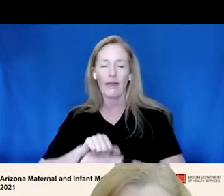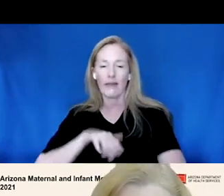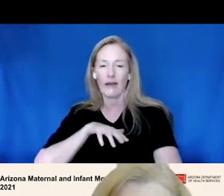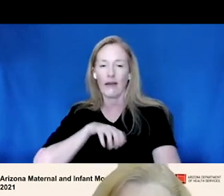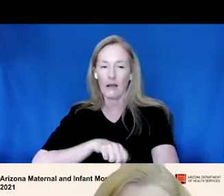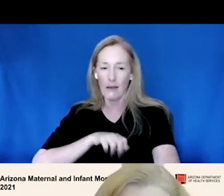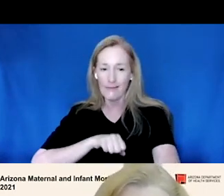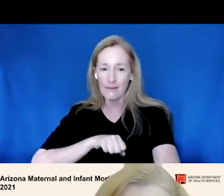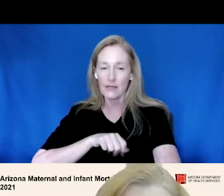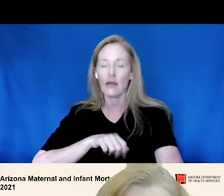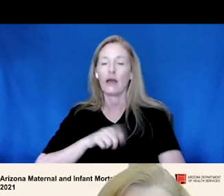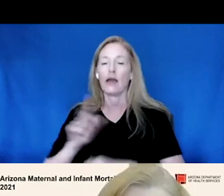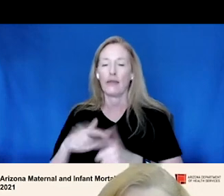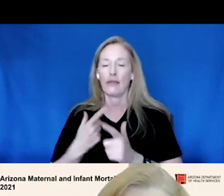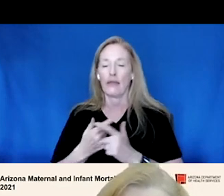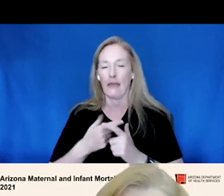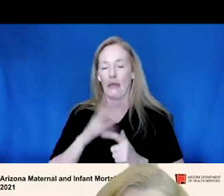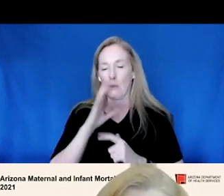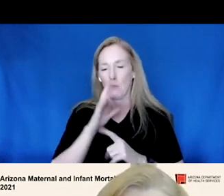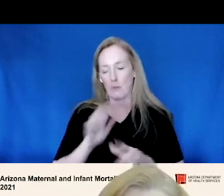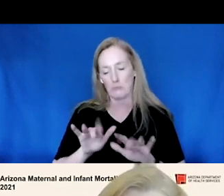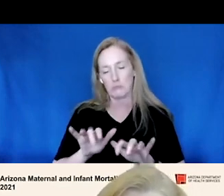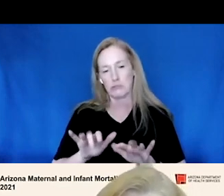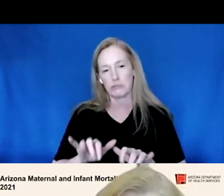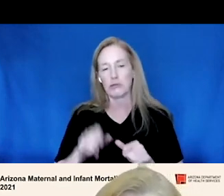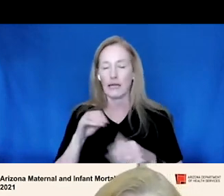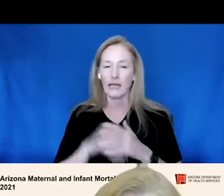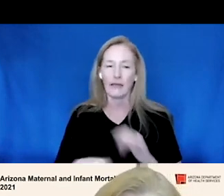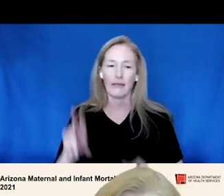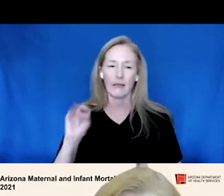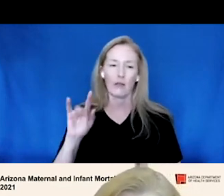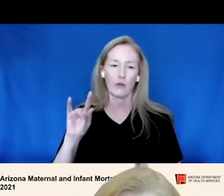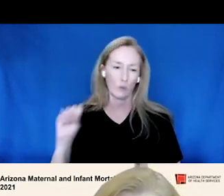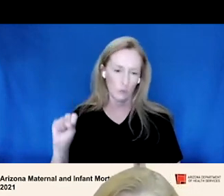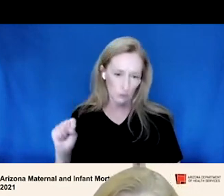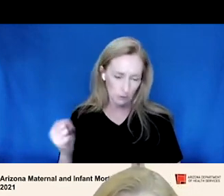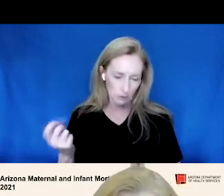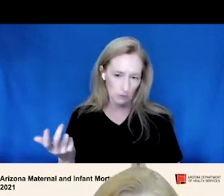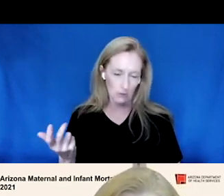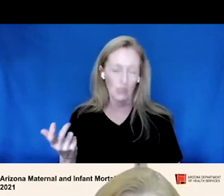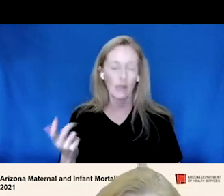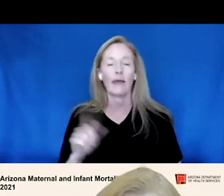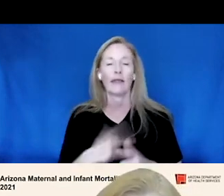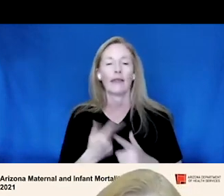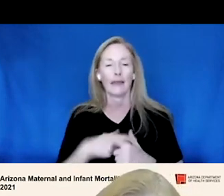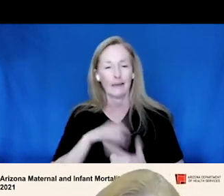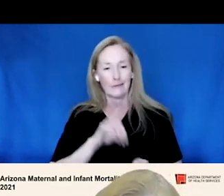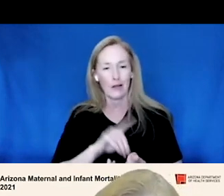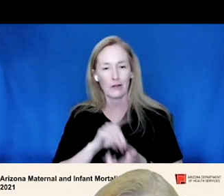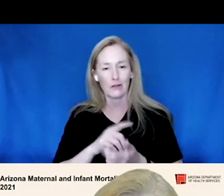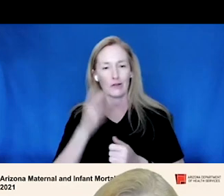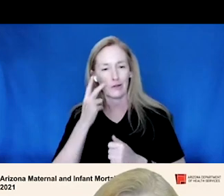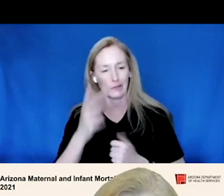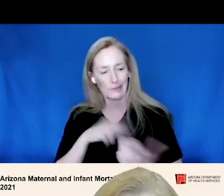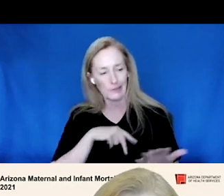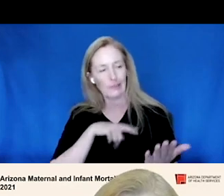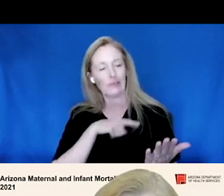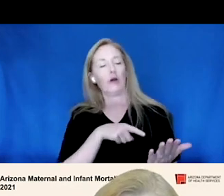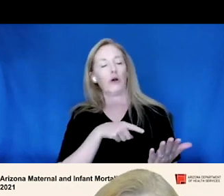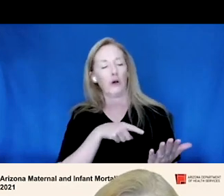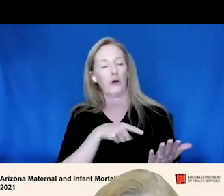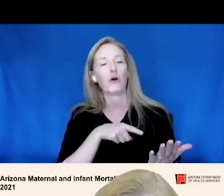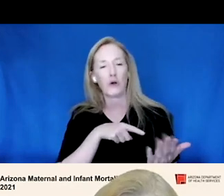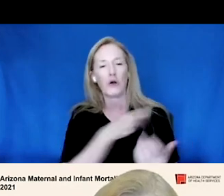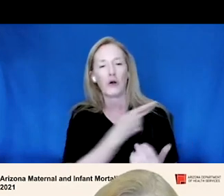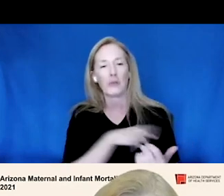just enter that to the notes that the provider was seeing them, that it was patient reported.